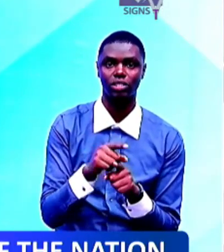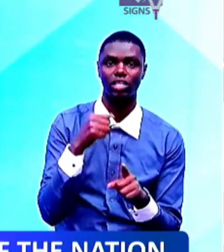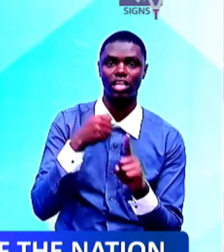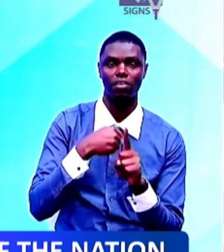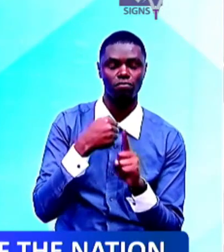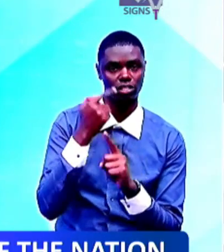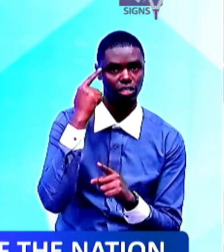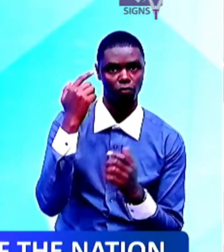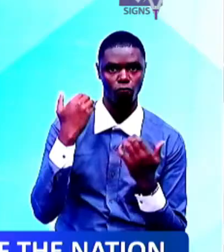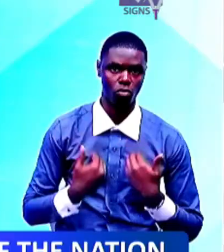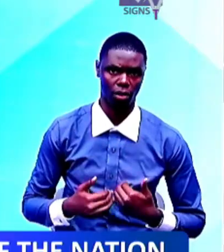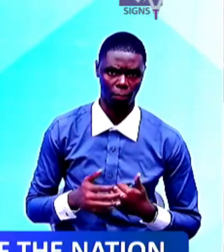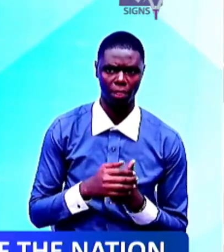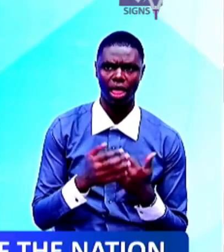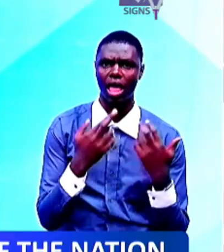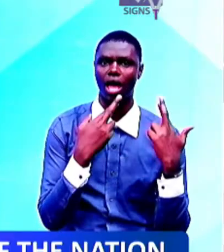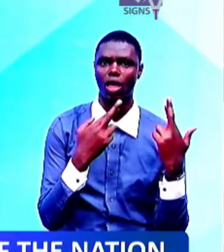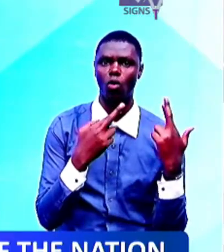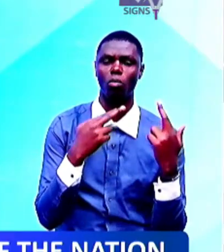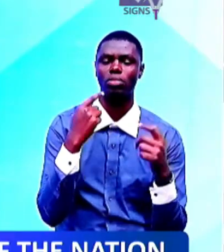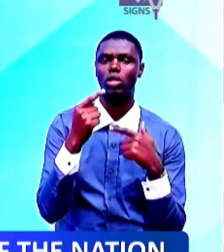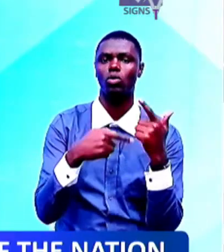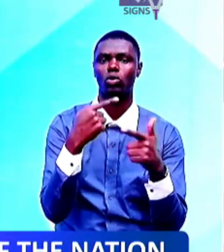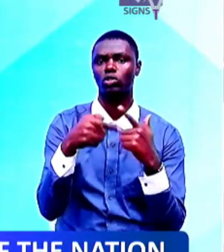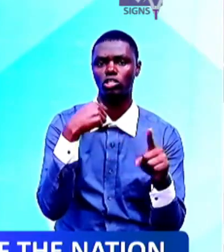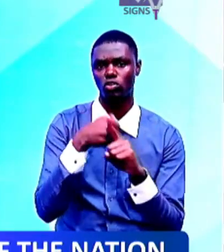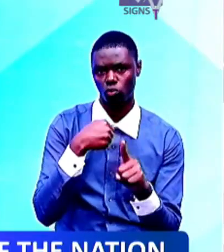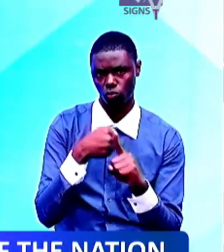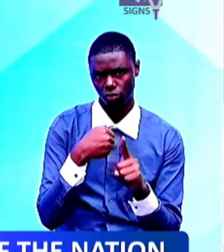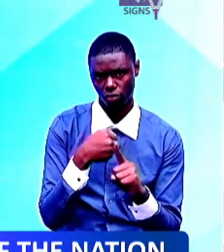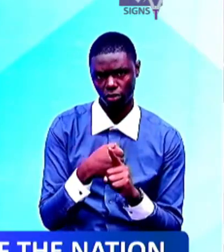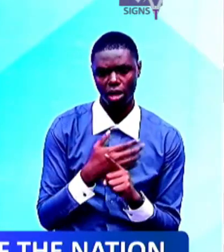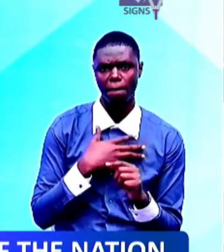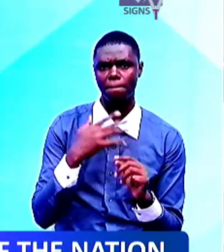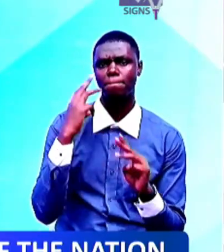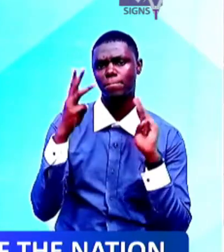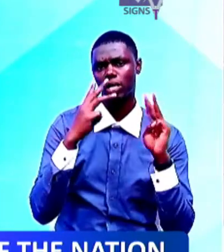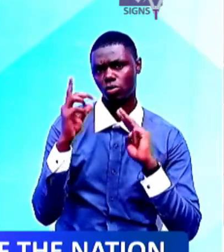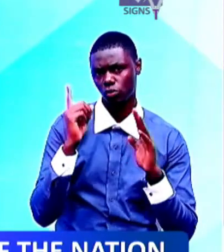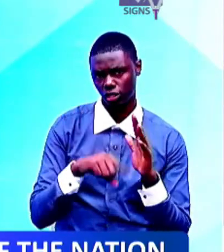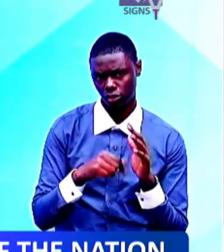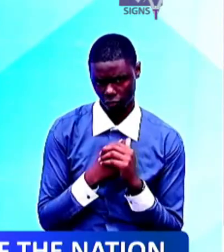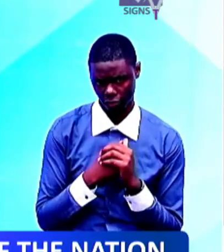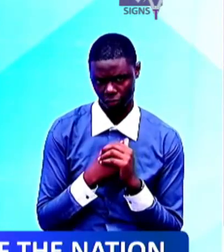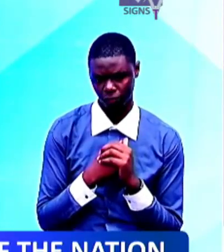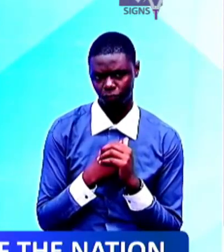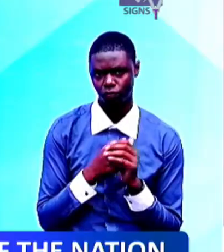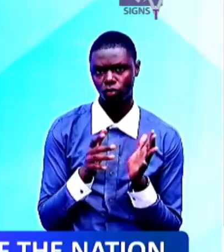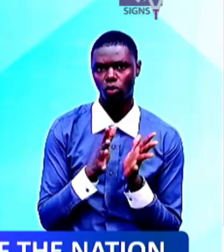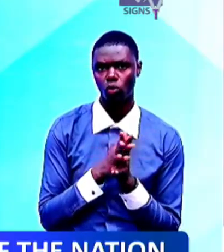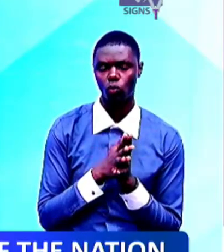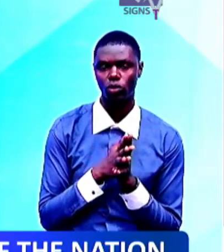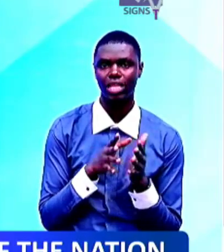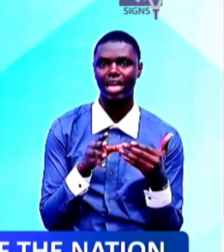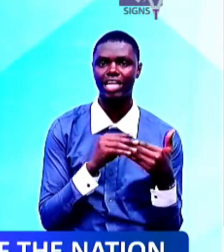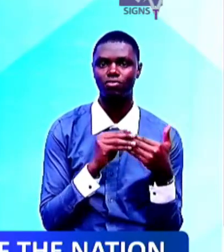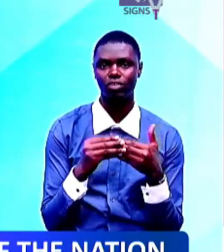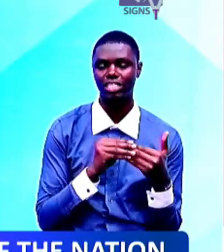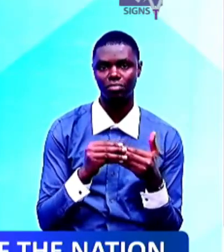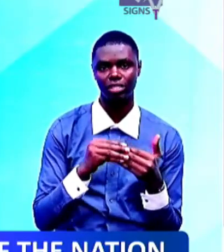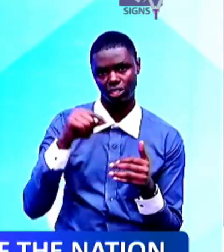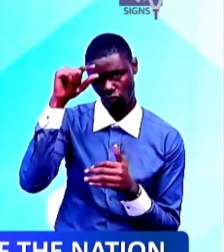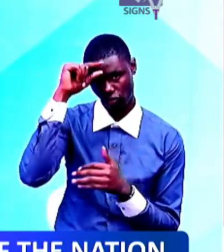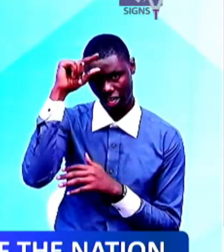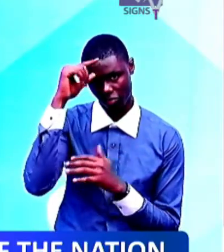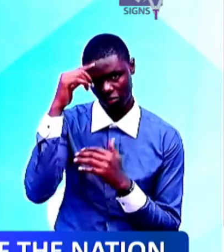At least, I hope they will keep the momentum, because my only worry is, with the inflexibility of the state,